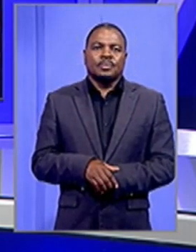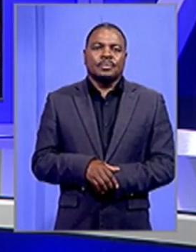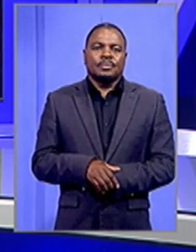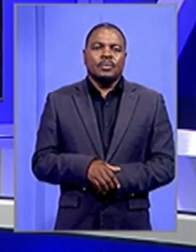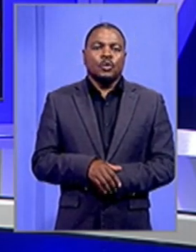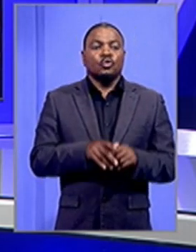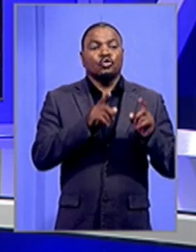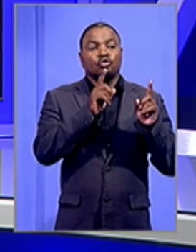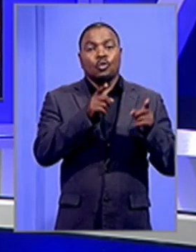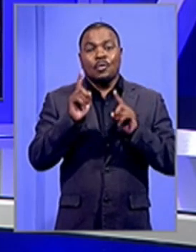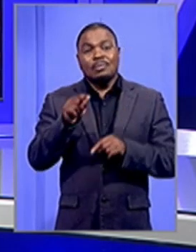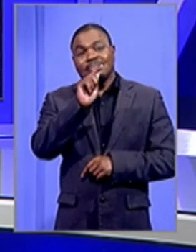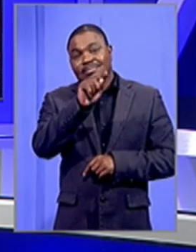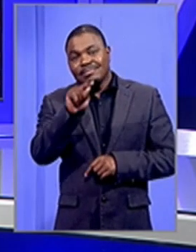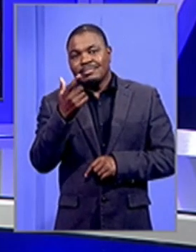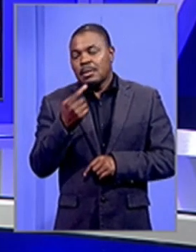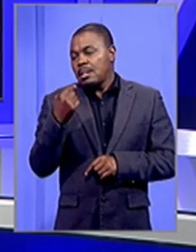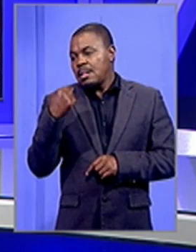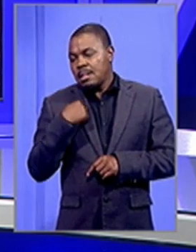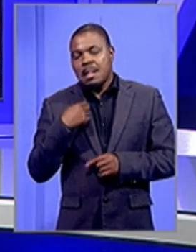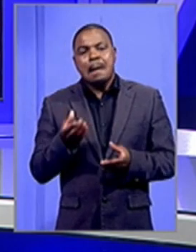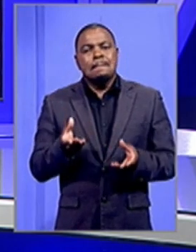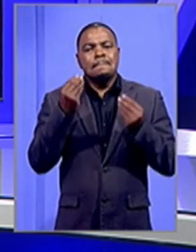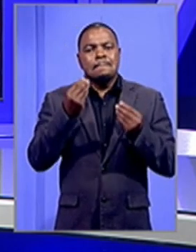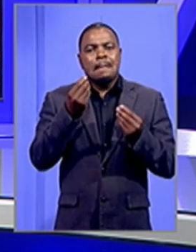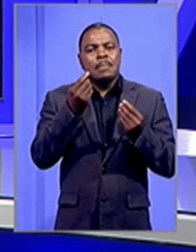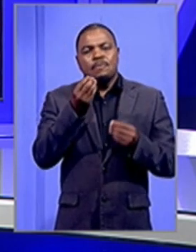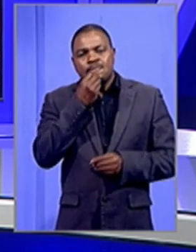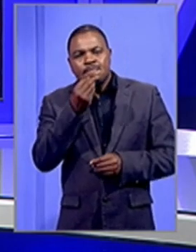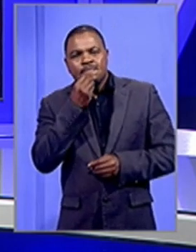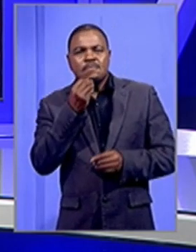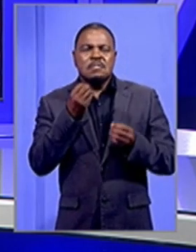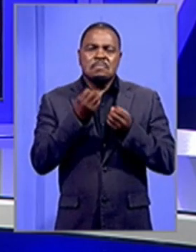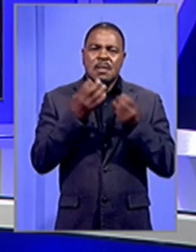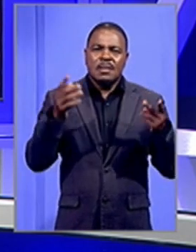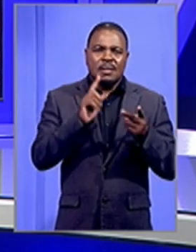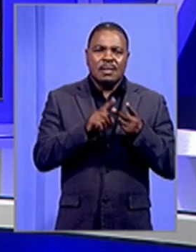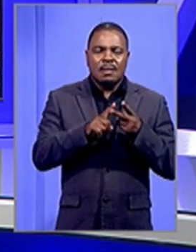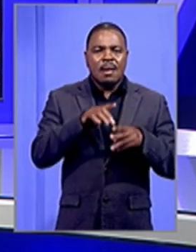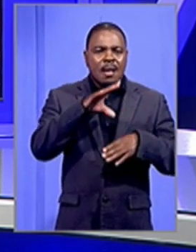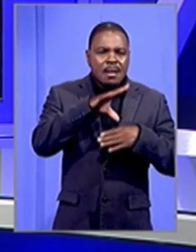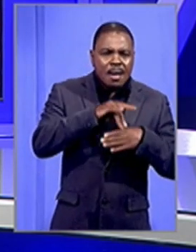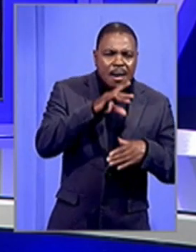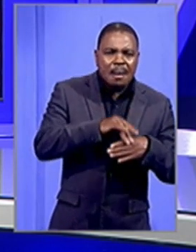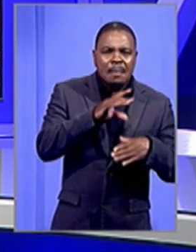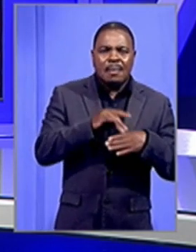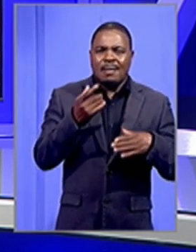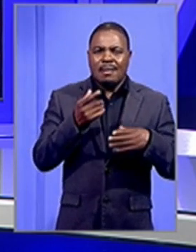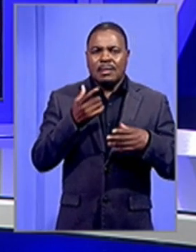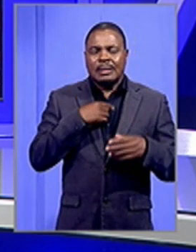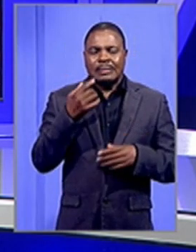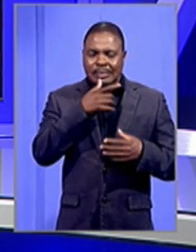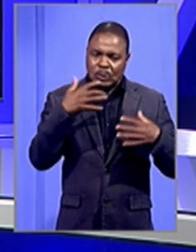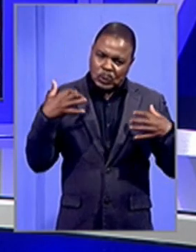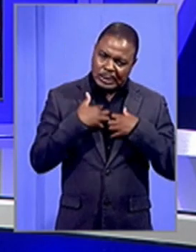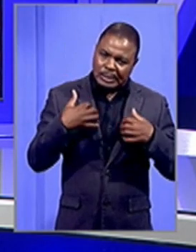Ditokololo tsa distokvels tse di sa tswang go amogela thebolelo ya dijo ka bontsi di tshwana le nama e sa apewang di bontshitse